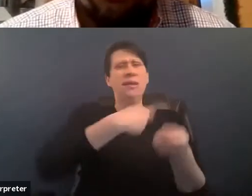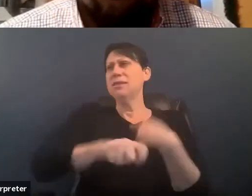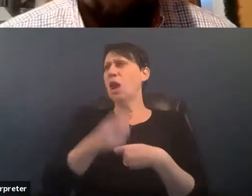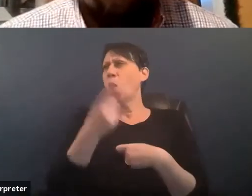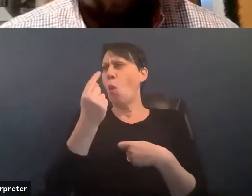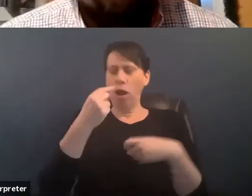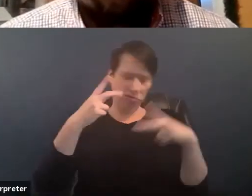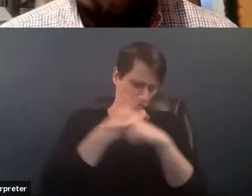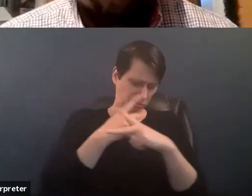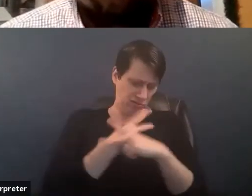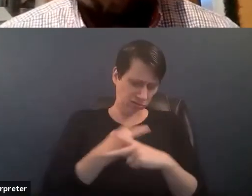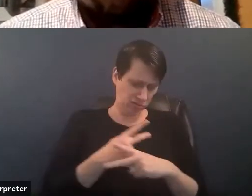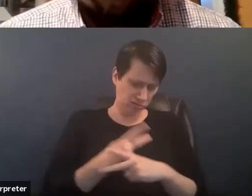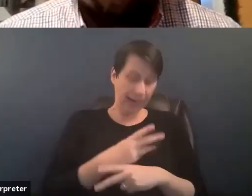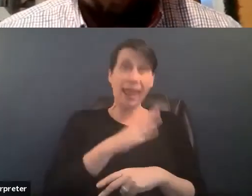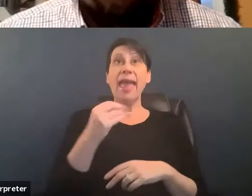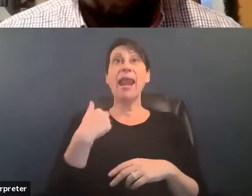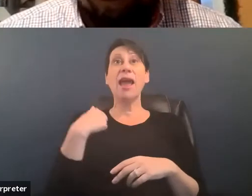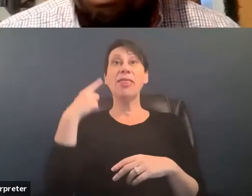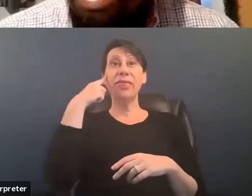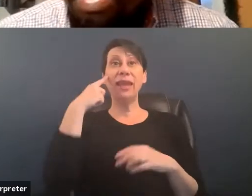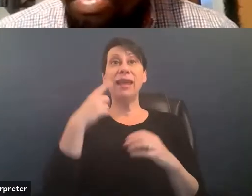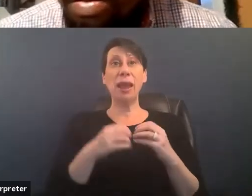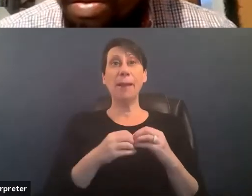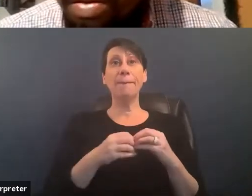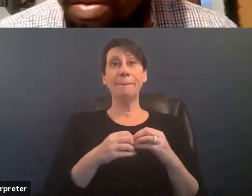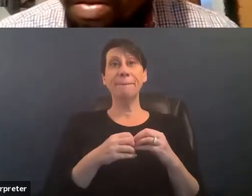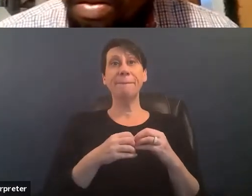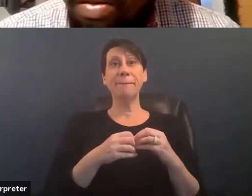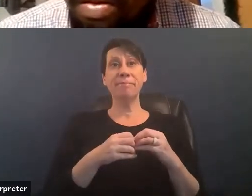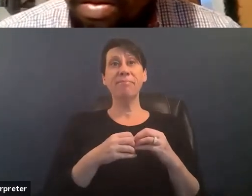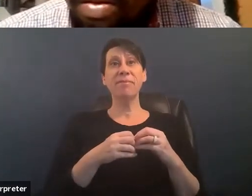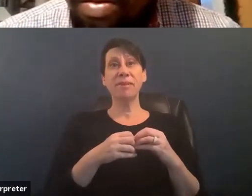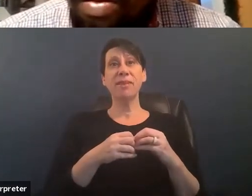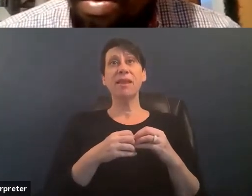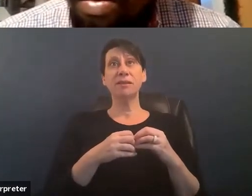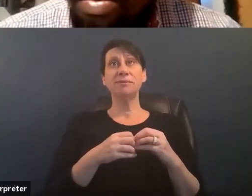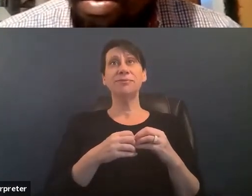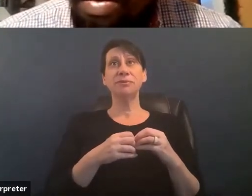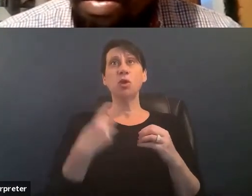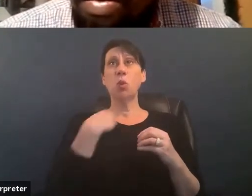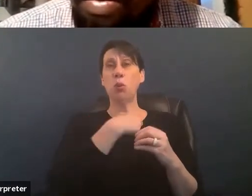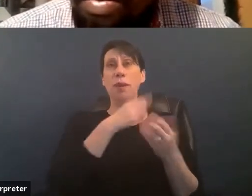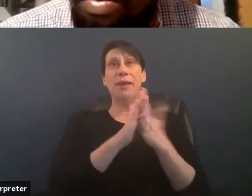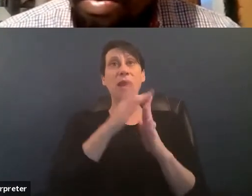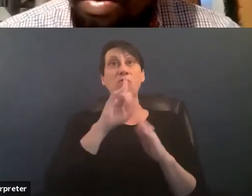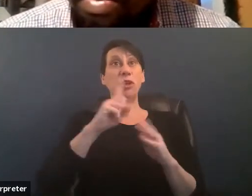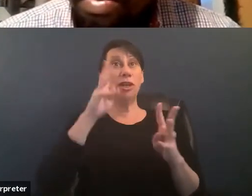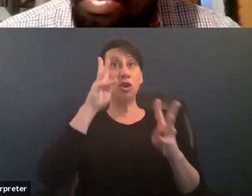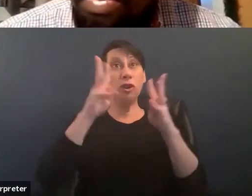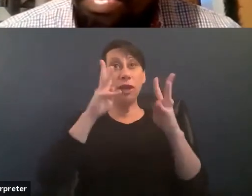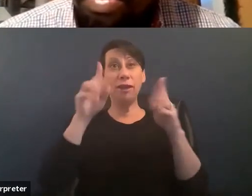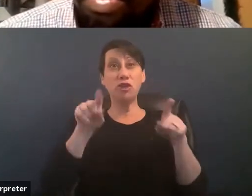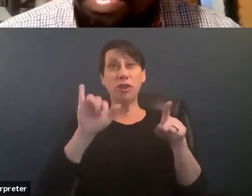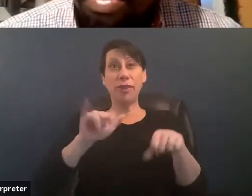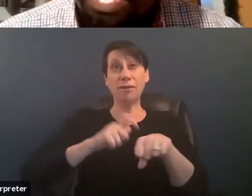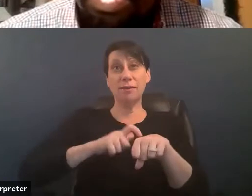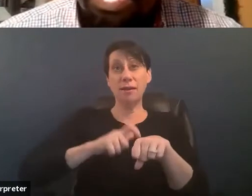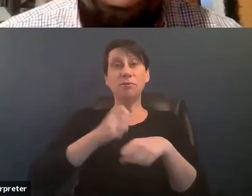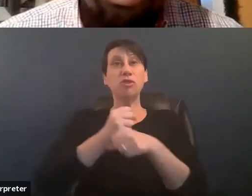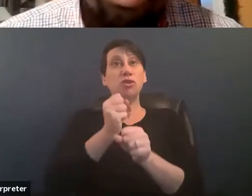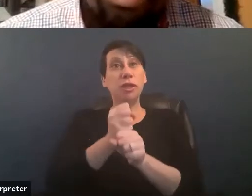And I think we were able to be really creative during that time in terms of creating